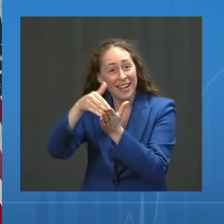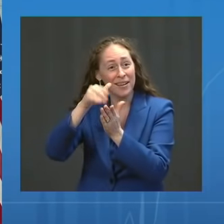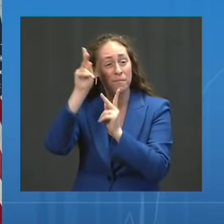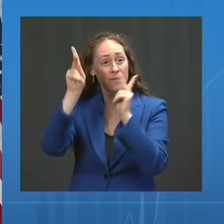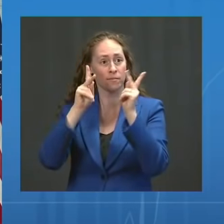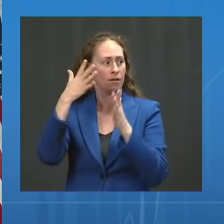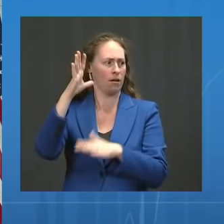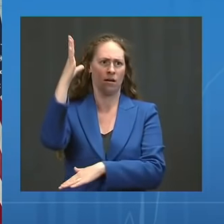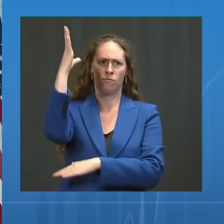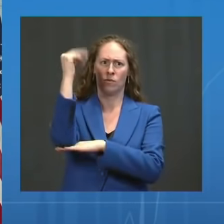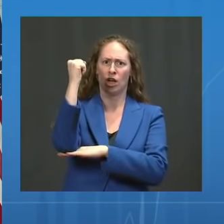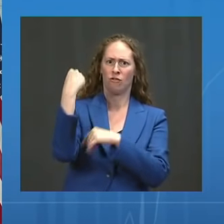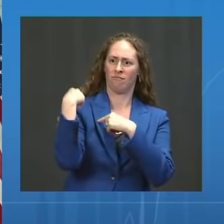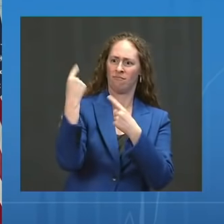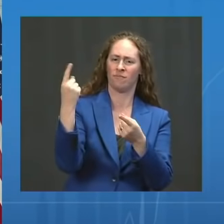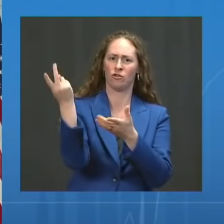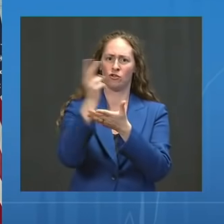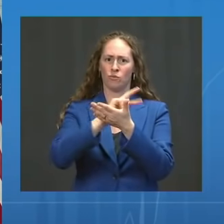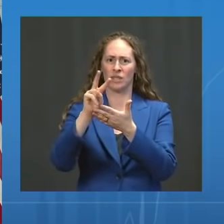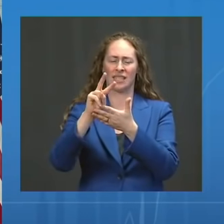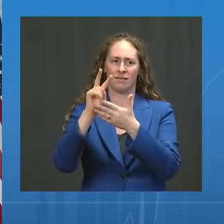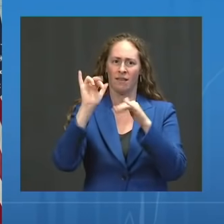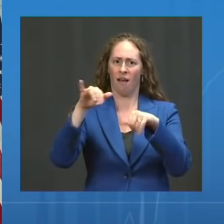total since the beginning of June.